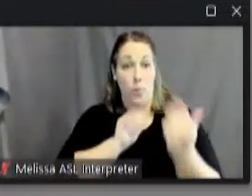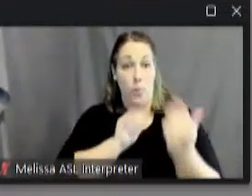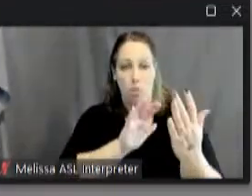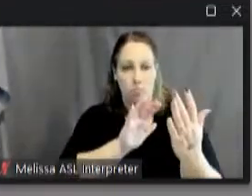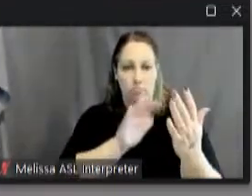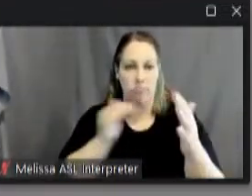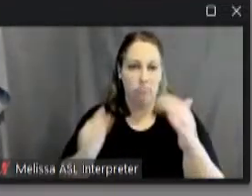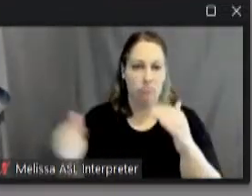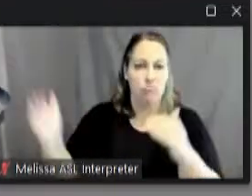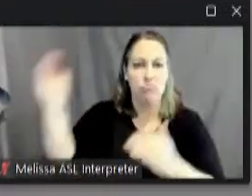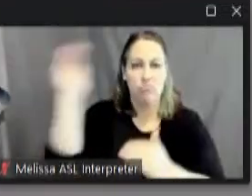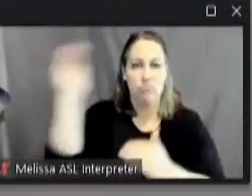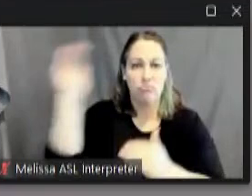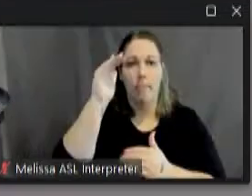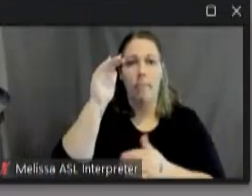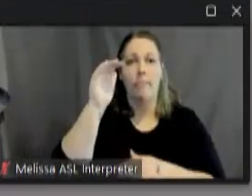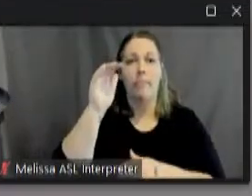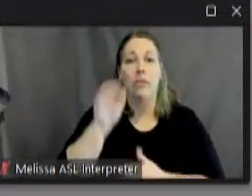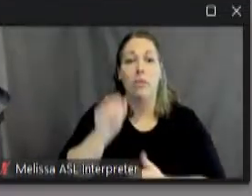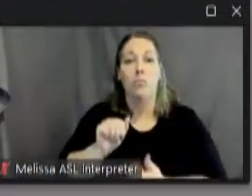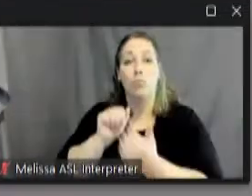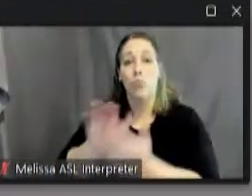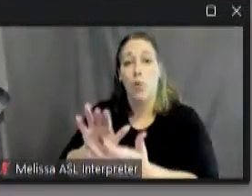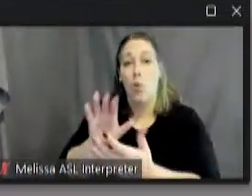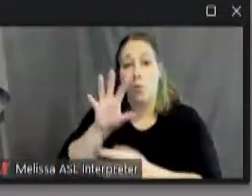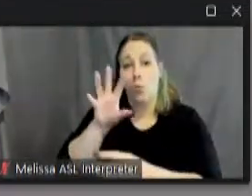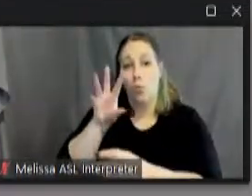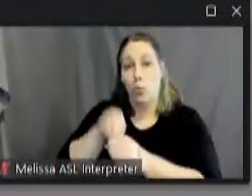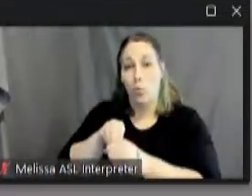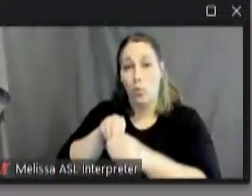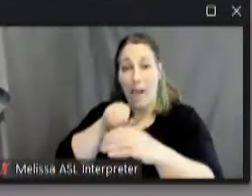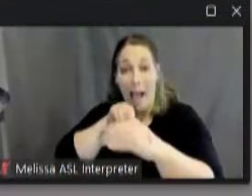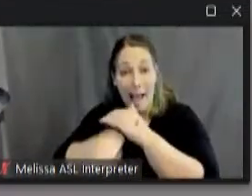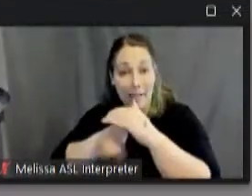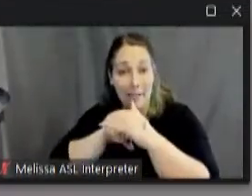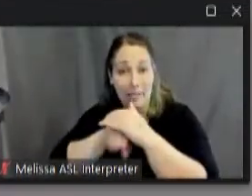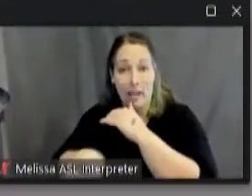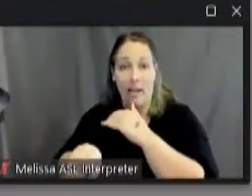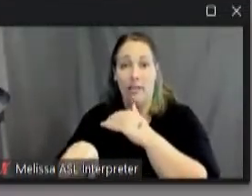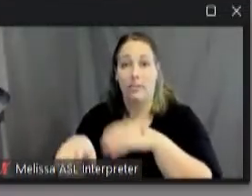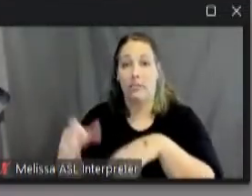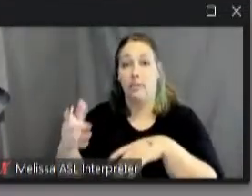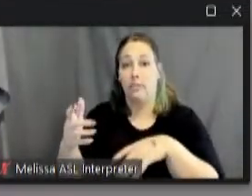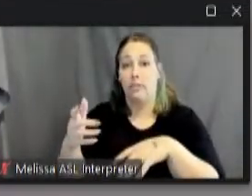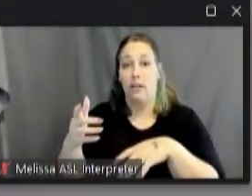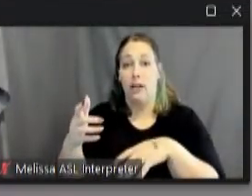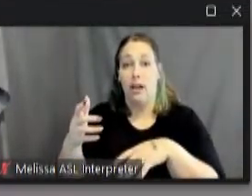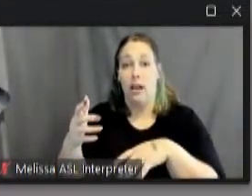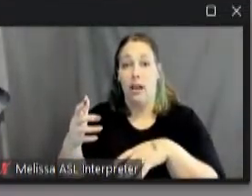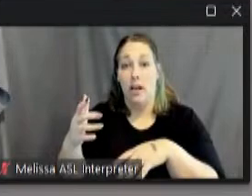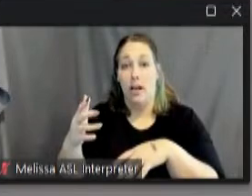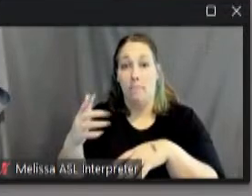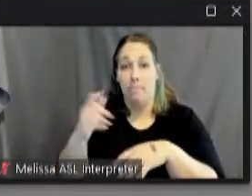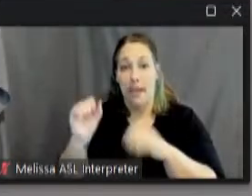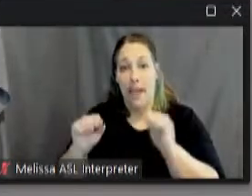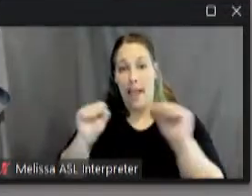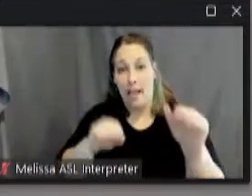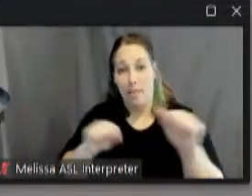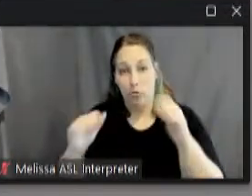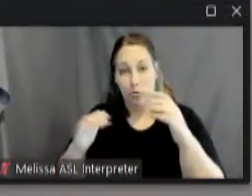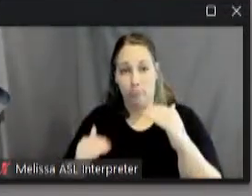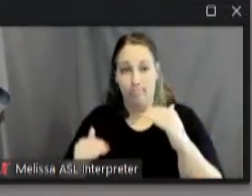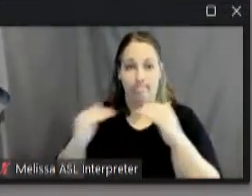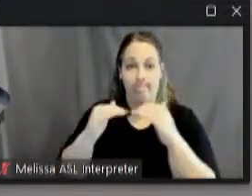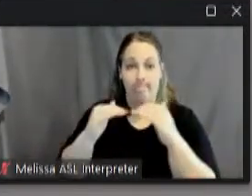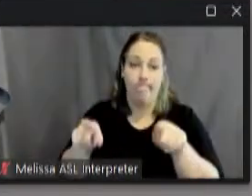on an approach that includes access, decent and dignified lives, and access for all